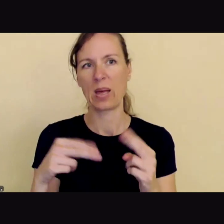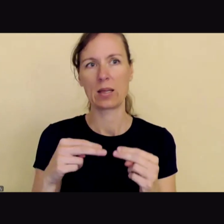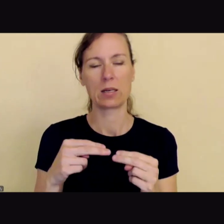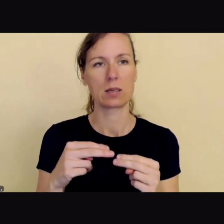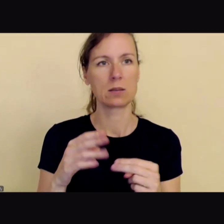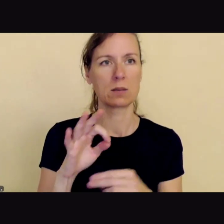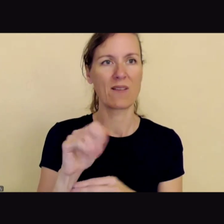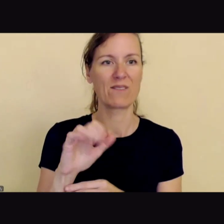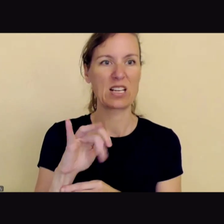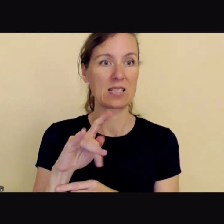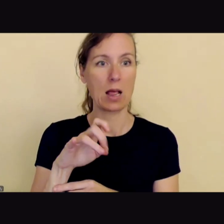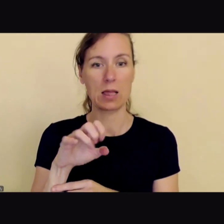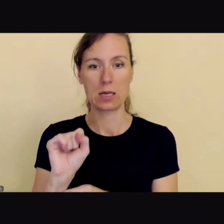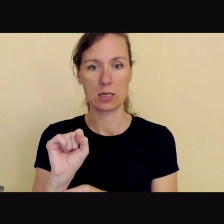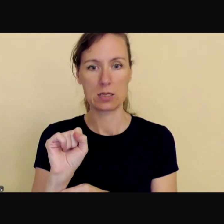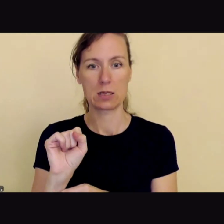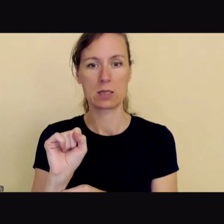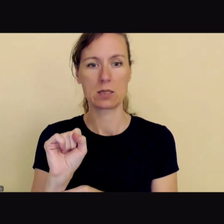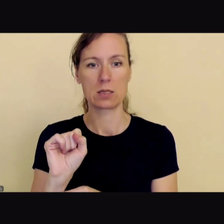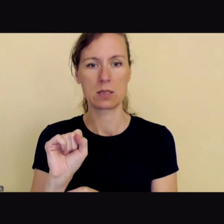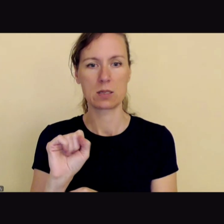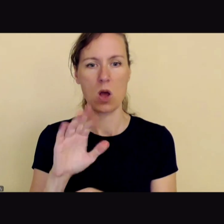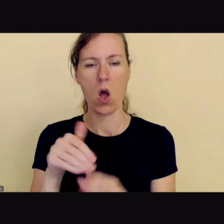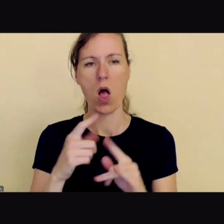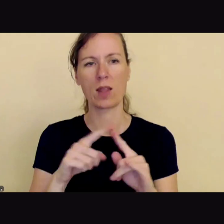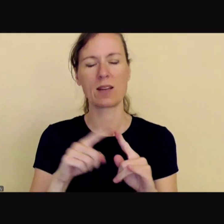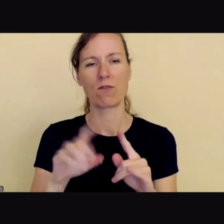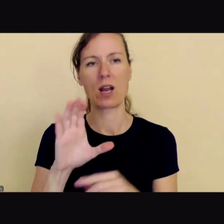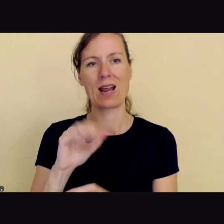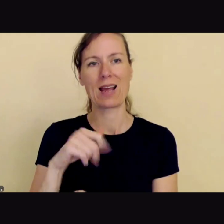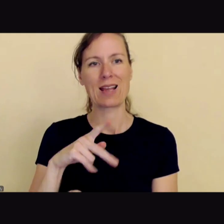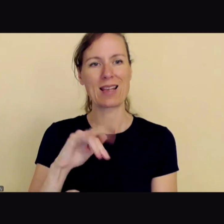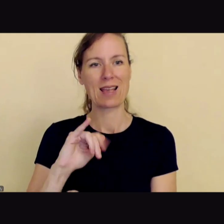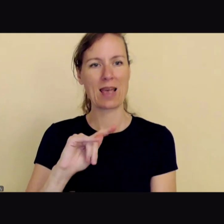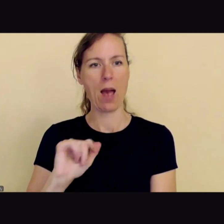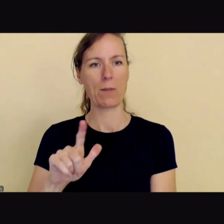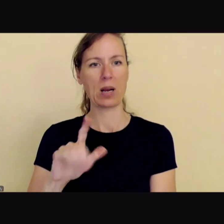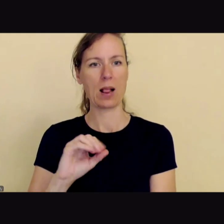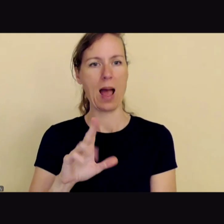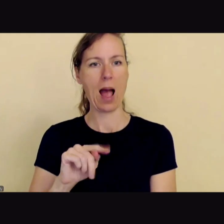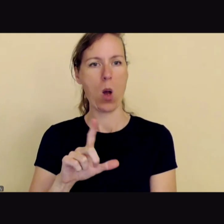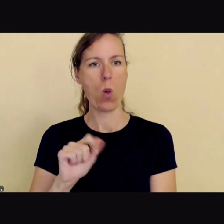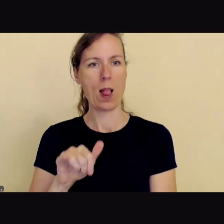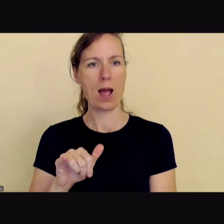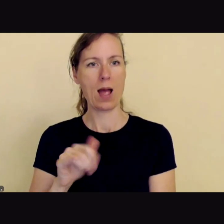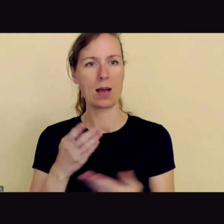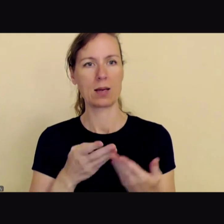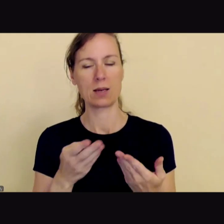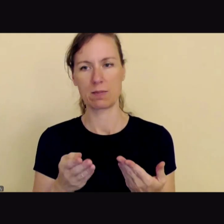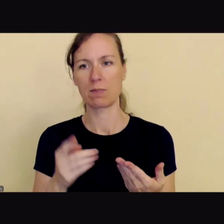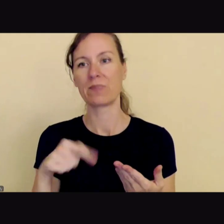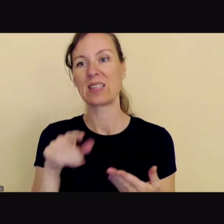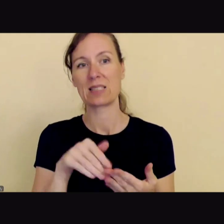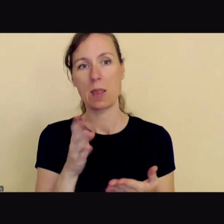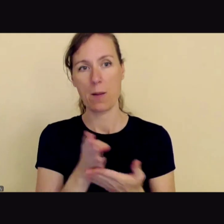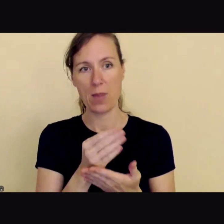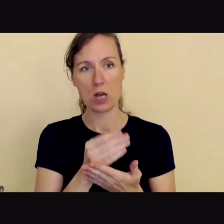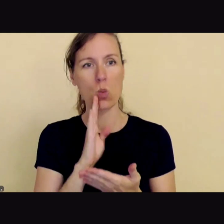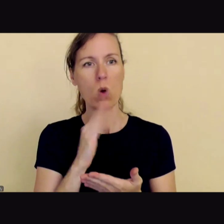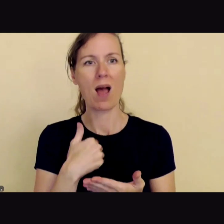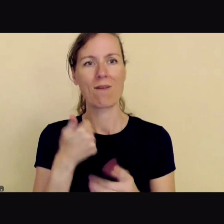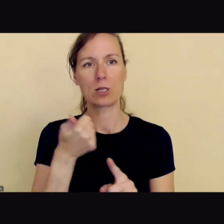stuff. It's here in the budget, and it will have its own section in the budget so